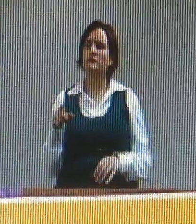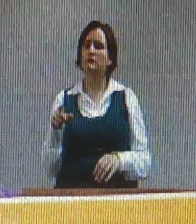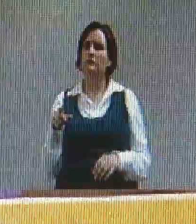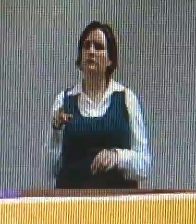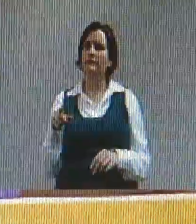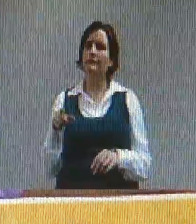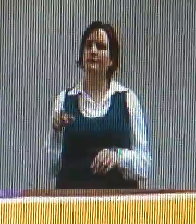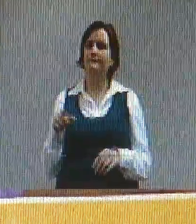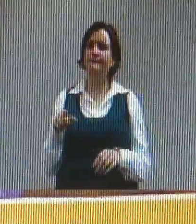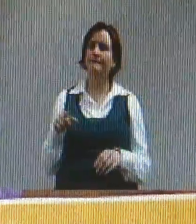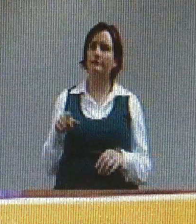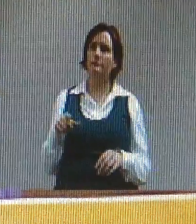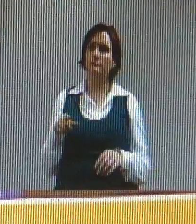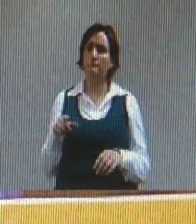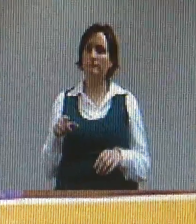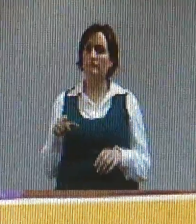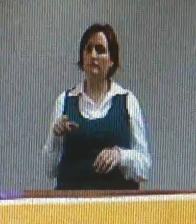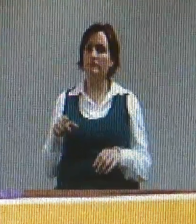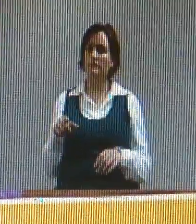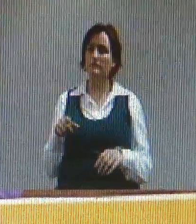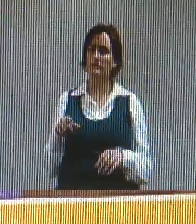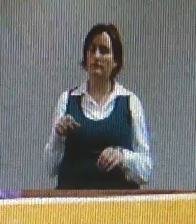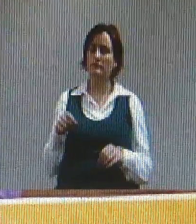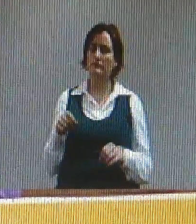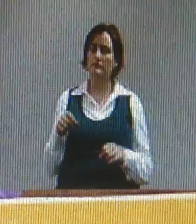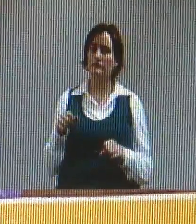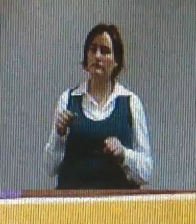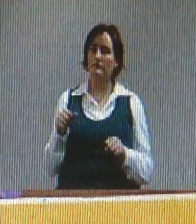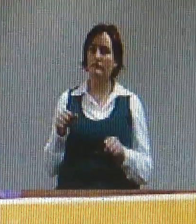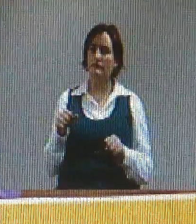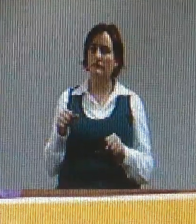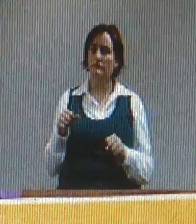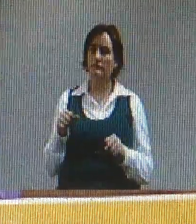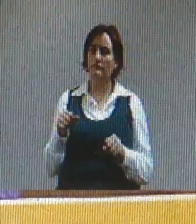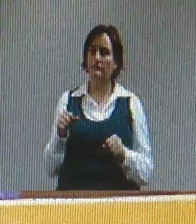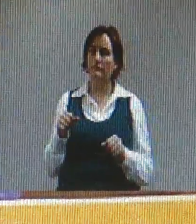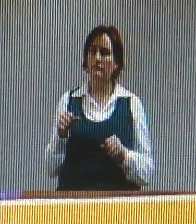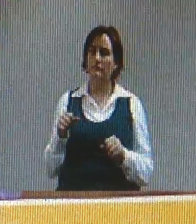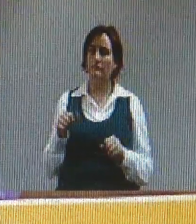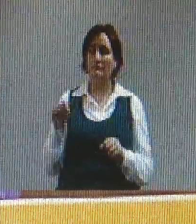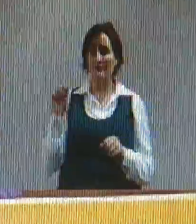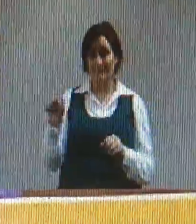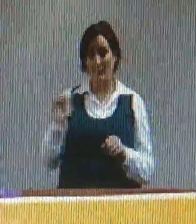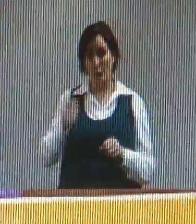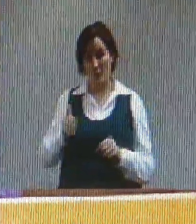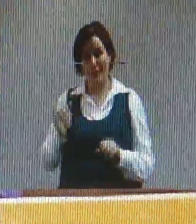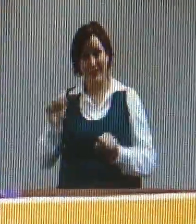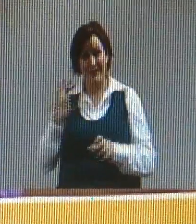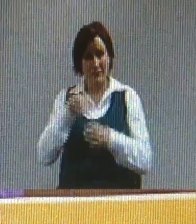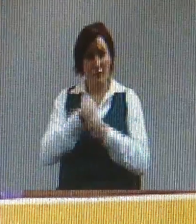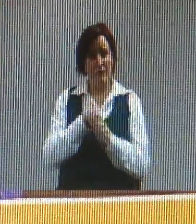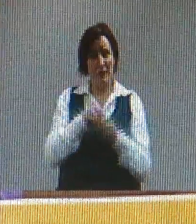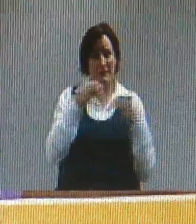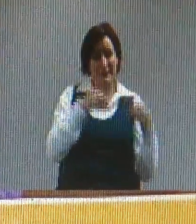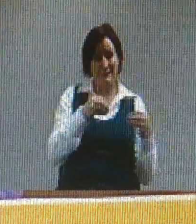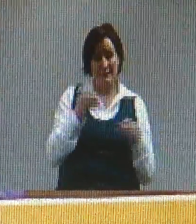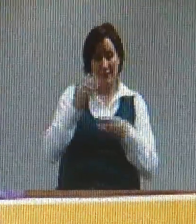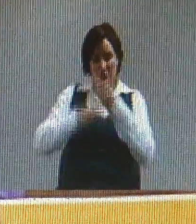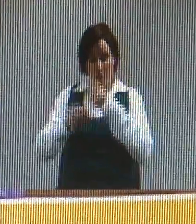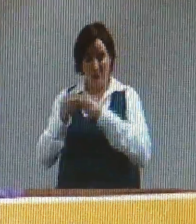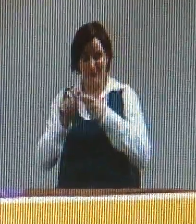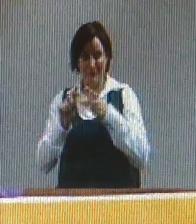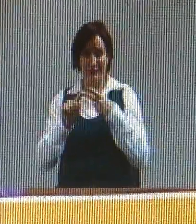to make to science, the economy, business, politics, medicine, the